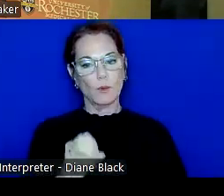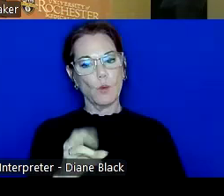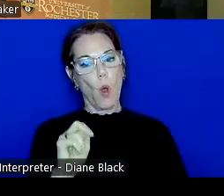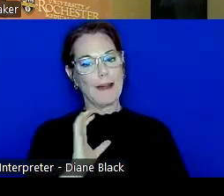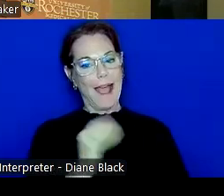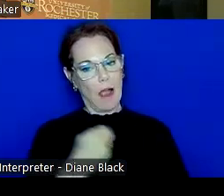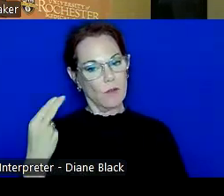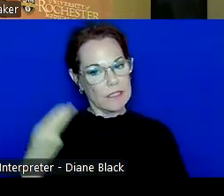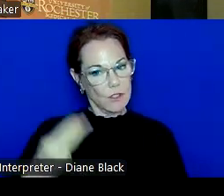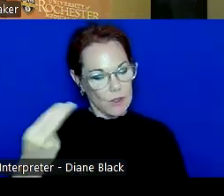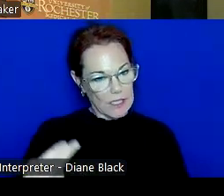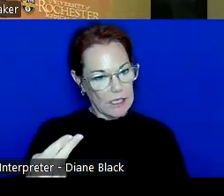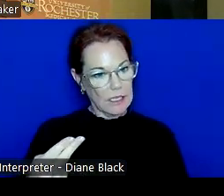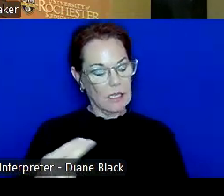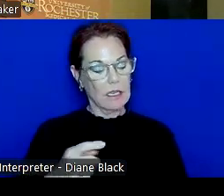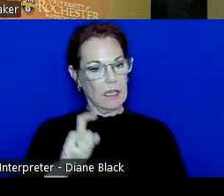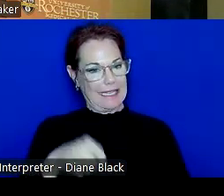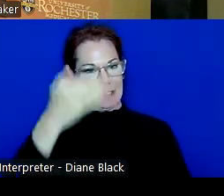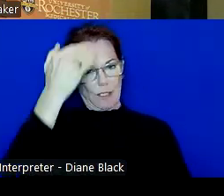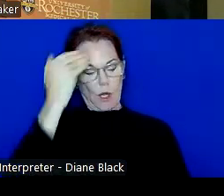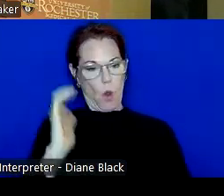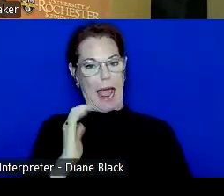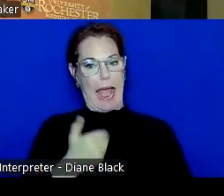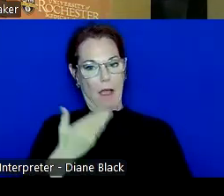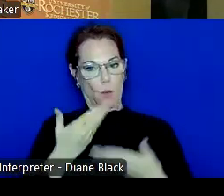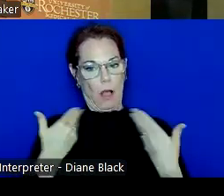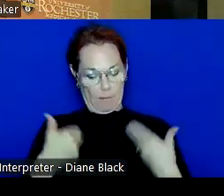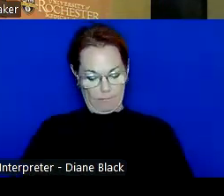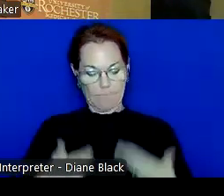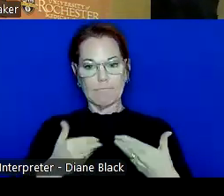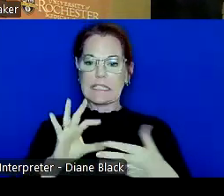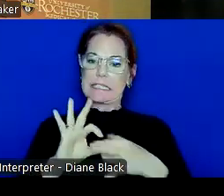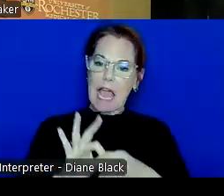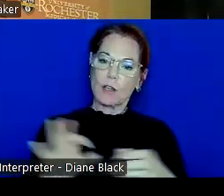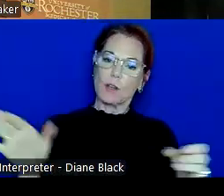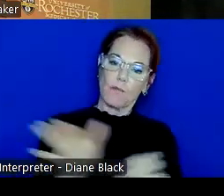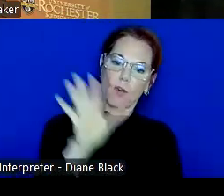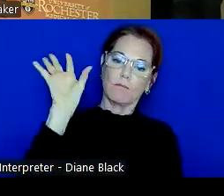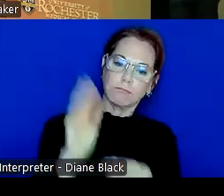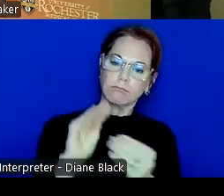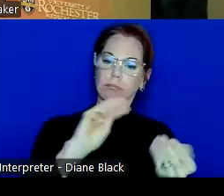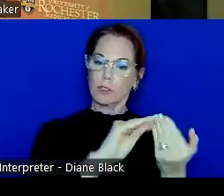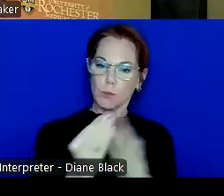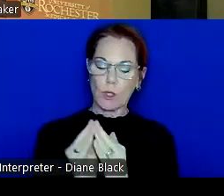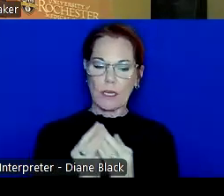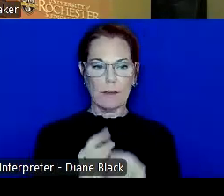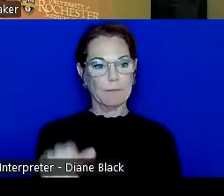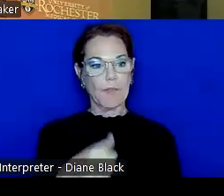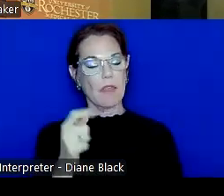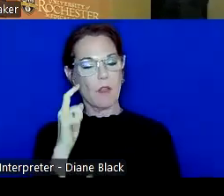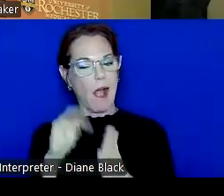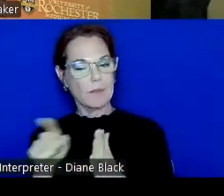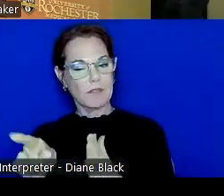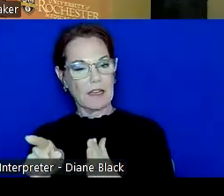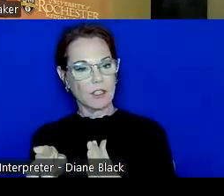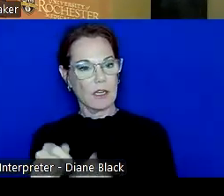need to see it as beyond ourselves, that our well-being is tied to the entire community. Another observation, everyday people need to show up. They need